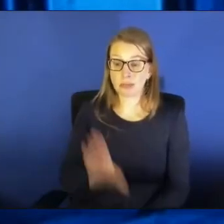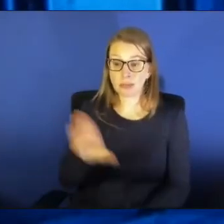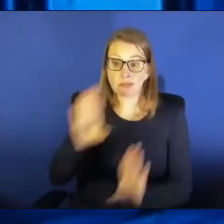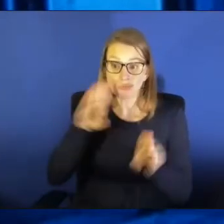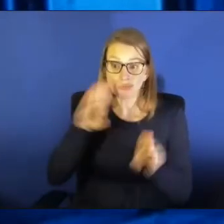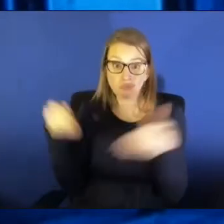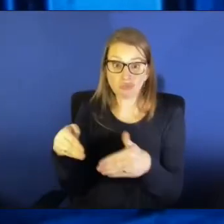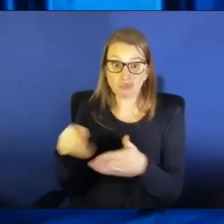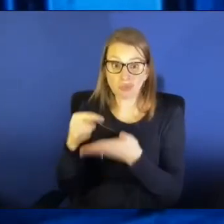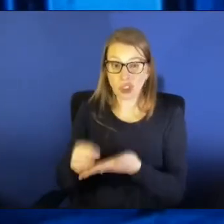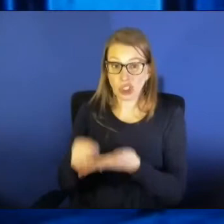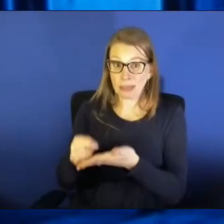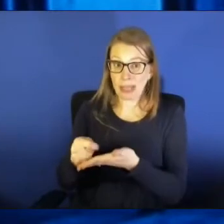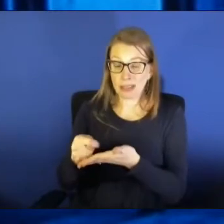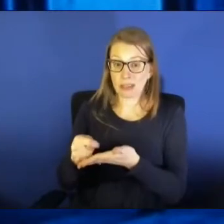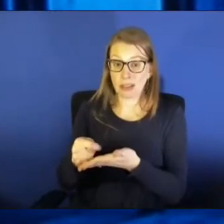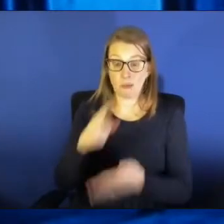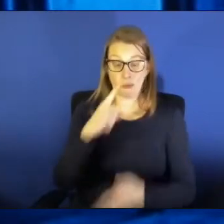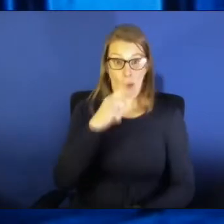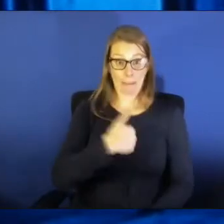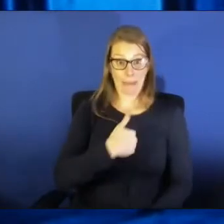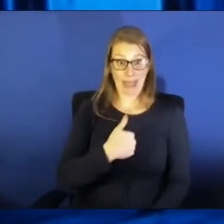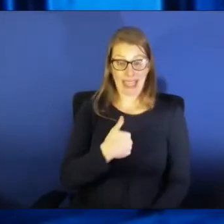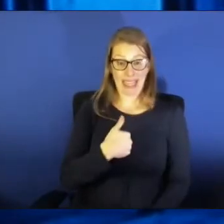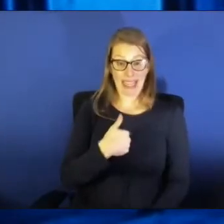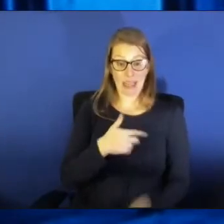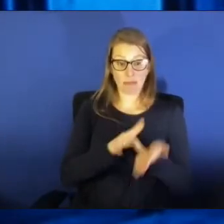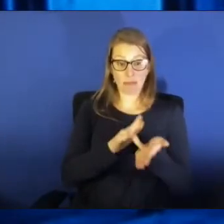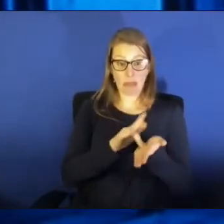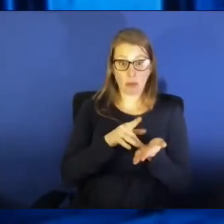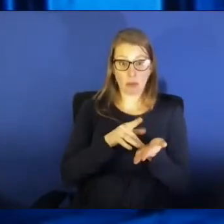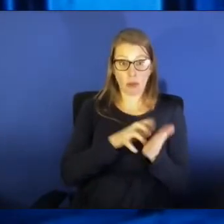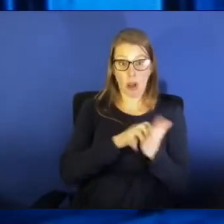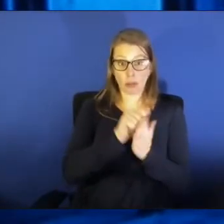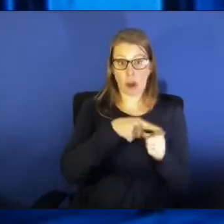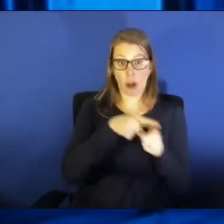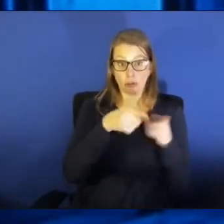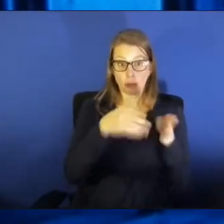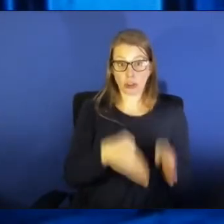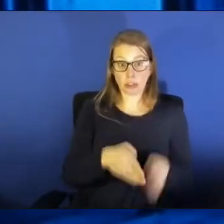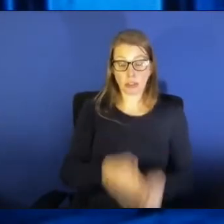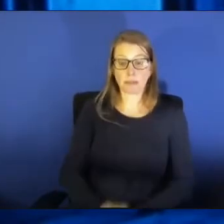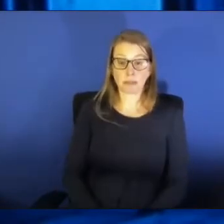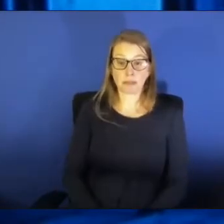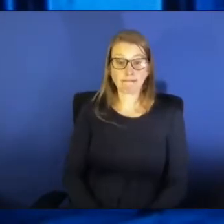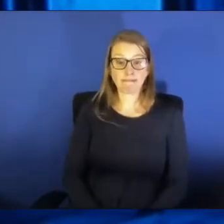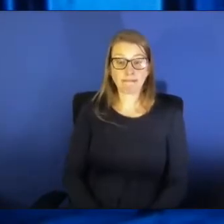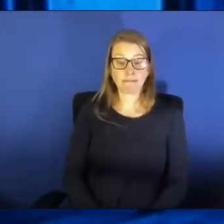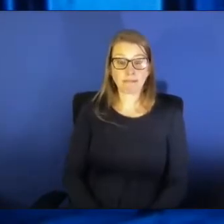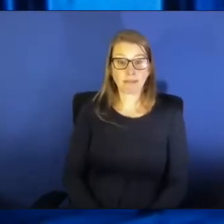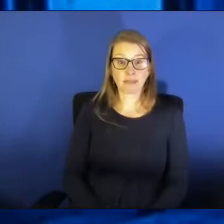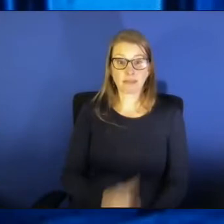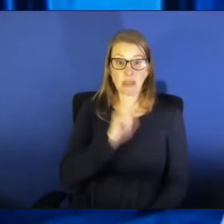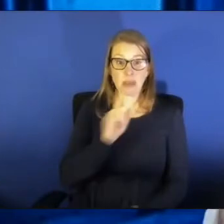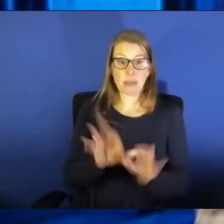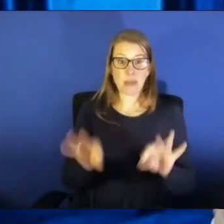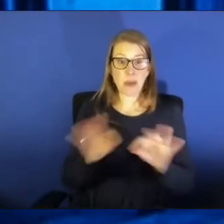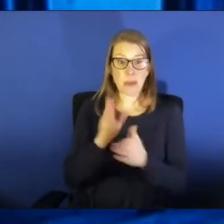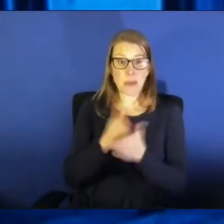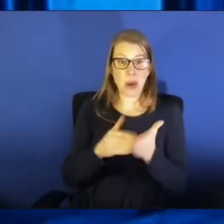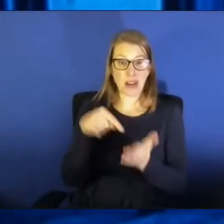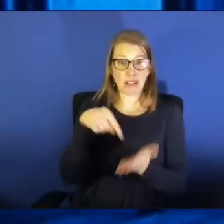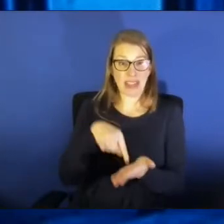melanoma, and for somebody like me as a medical oncologist, that's a really important piece of this. Not